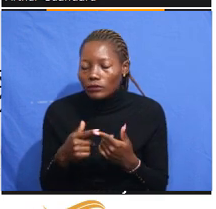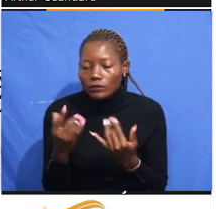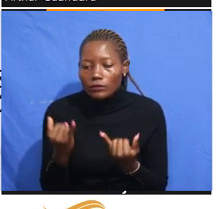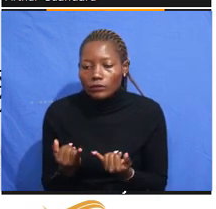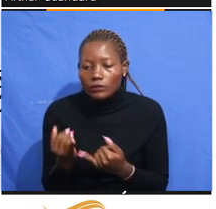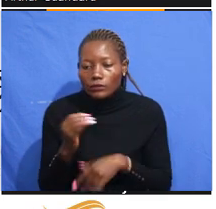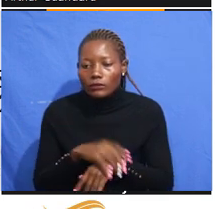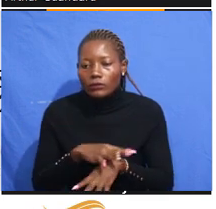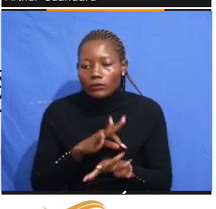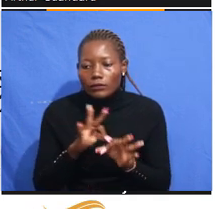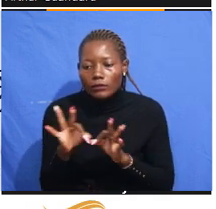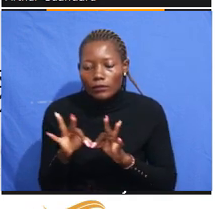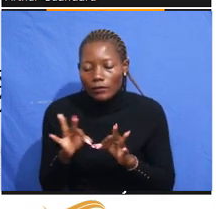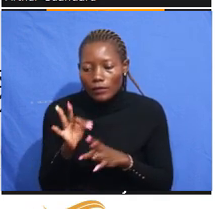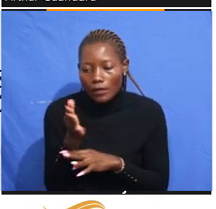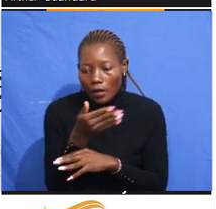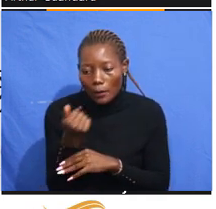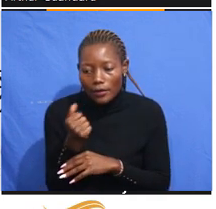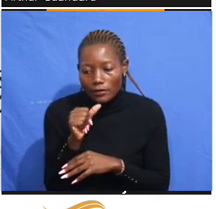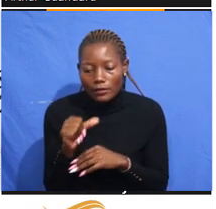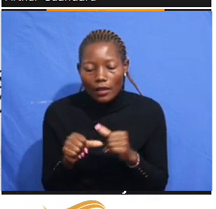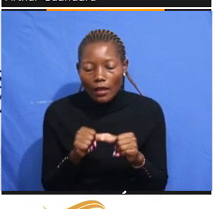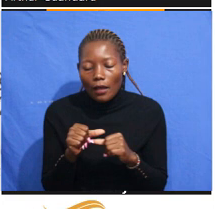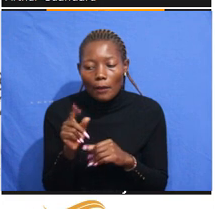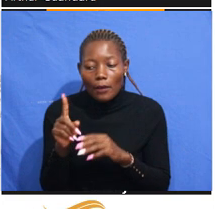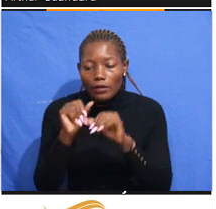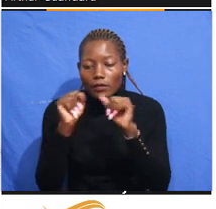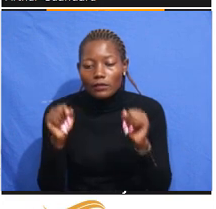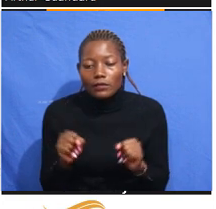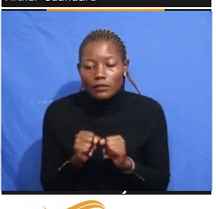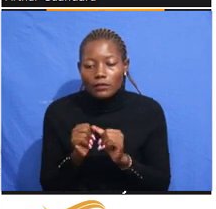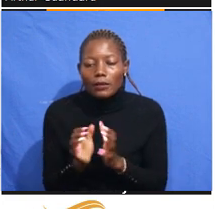the explanation better about this system.